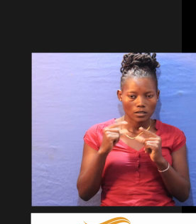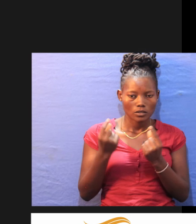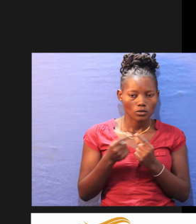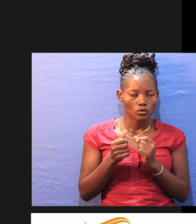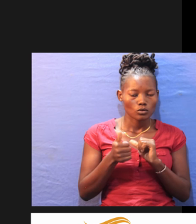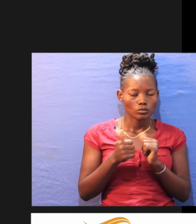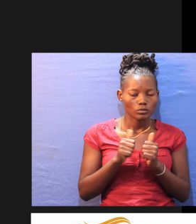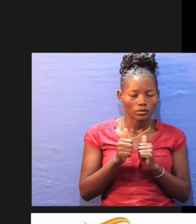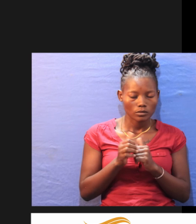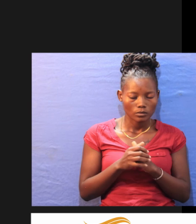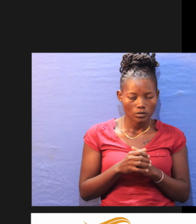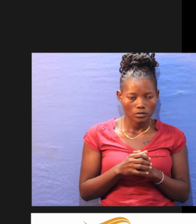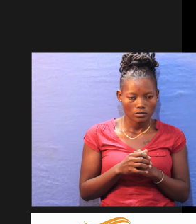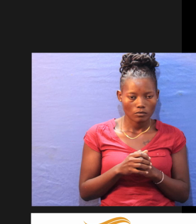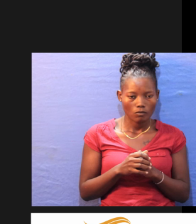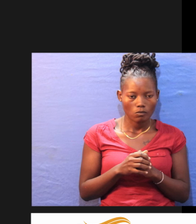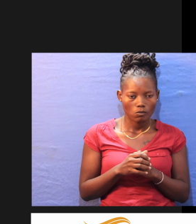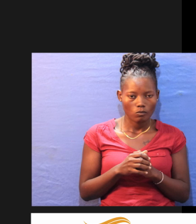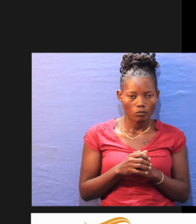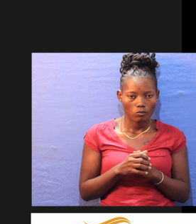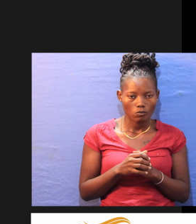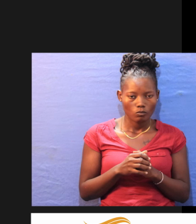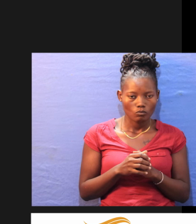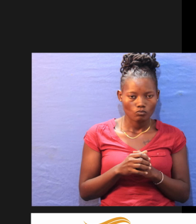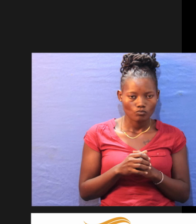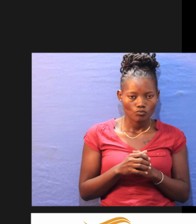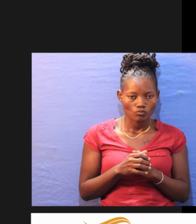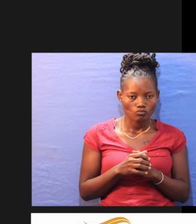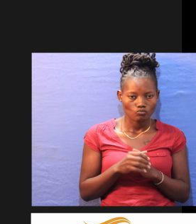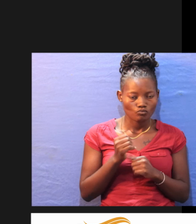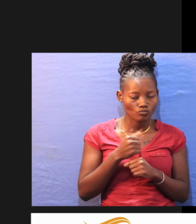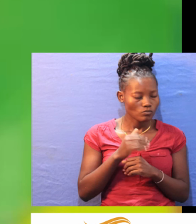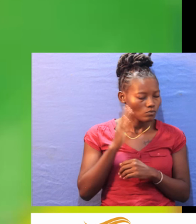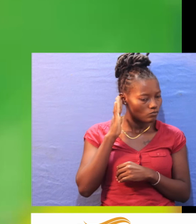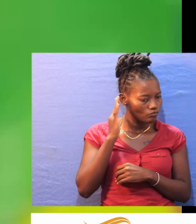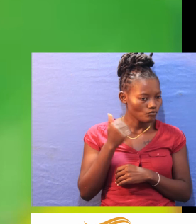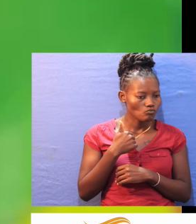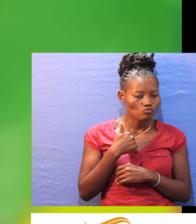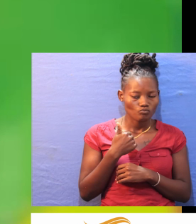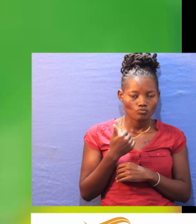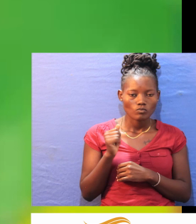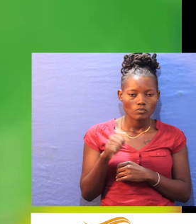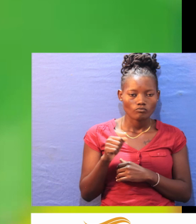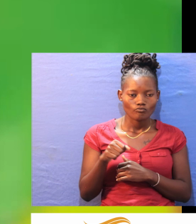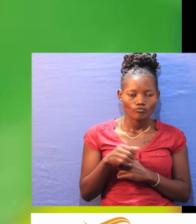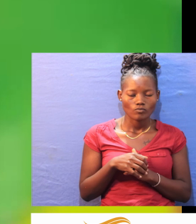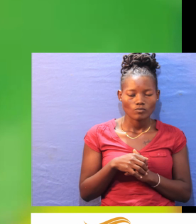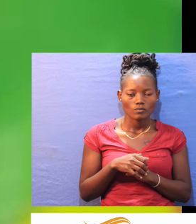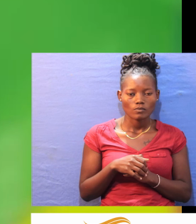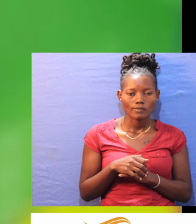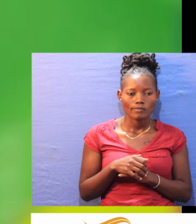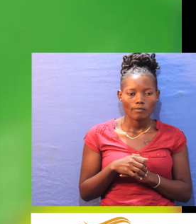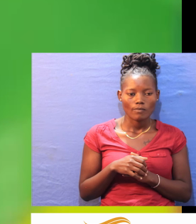sport. Yeah. Do you get what I'm saying? Yeah. Yes.